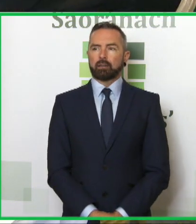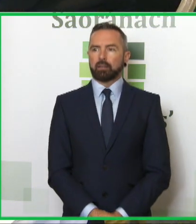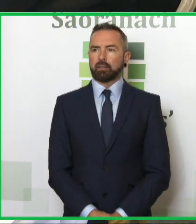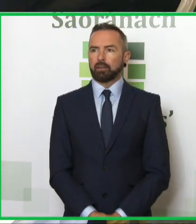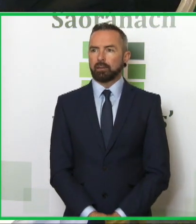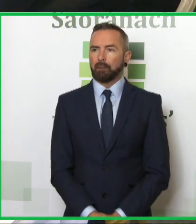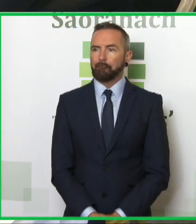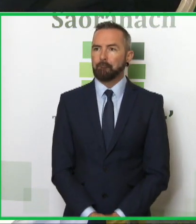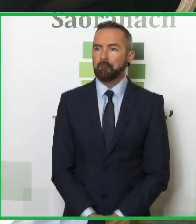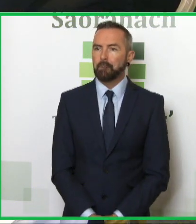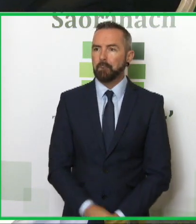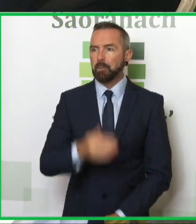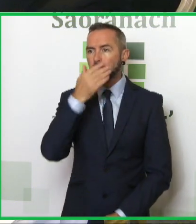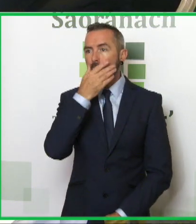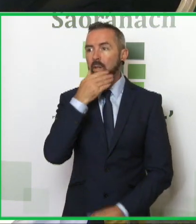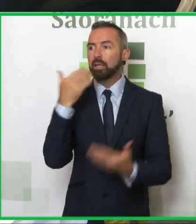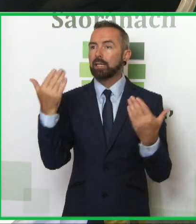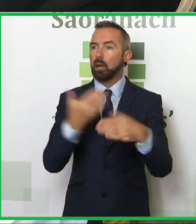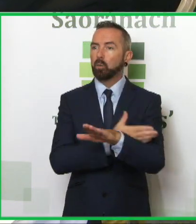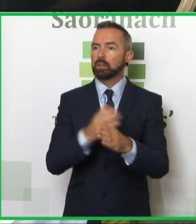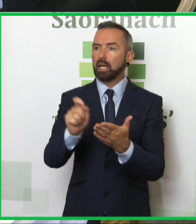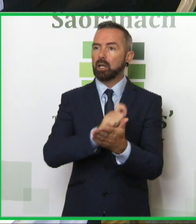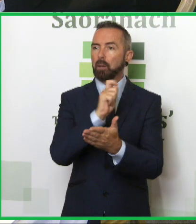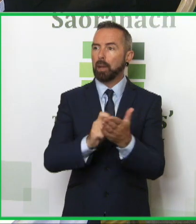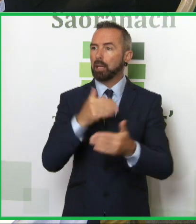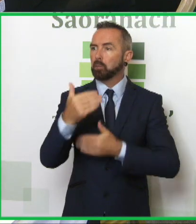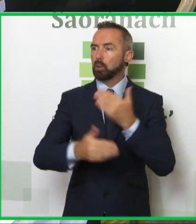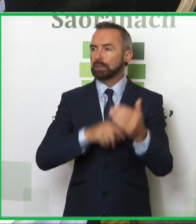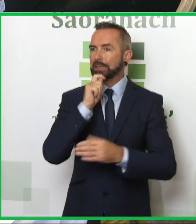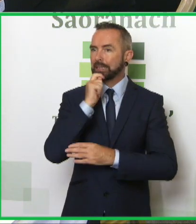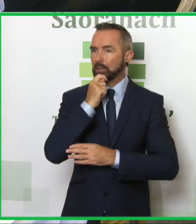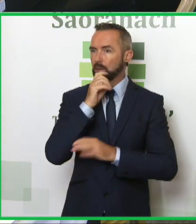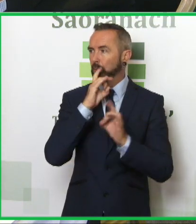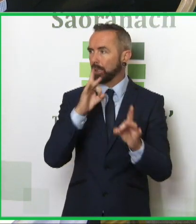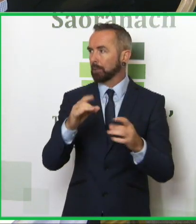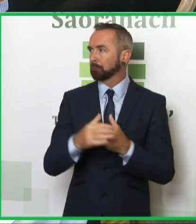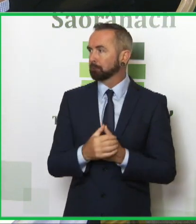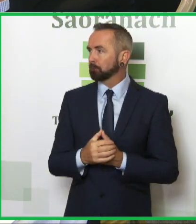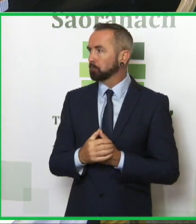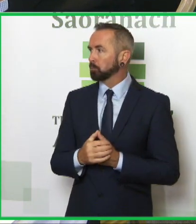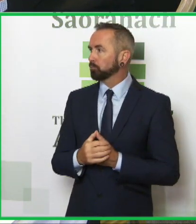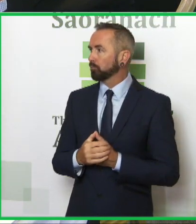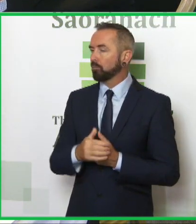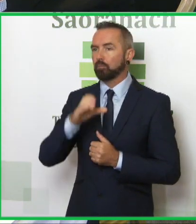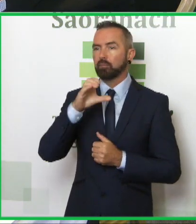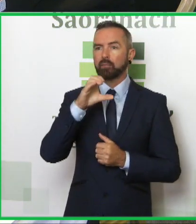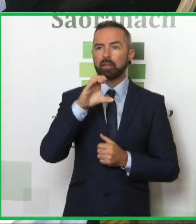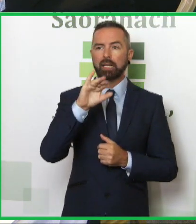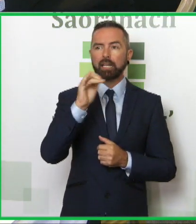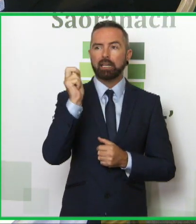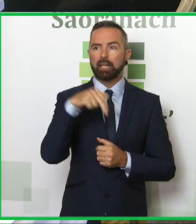will move to your ballot process, which will be a secret ballot process, and Kieran will oversee that as